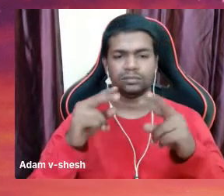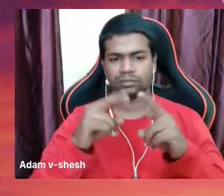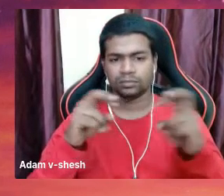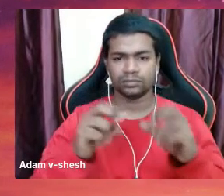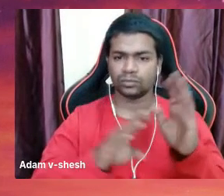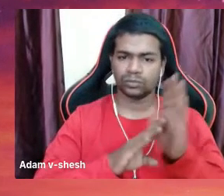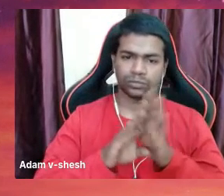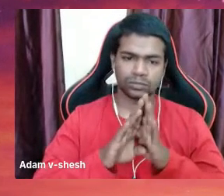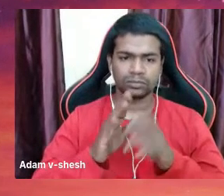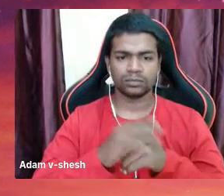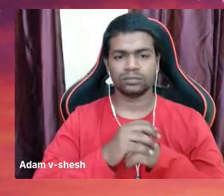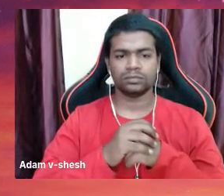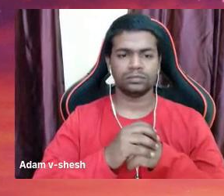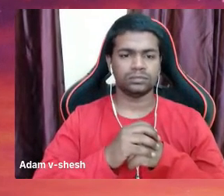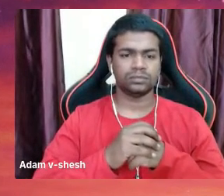growth.